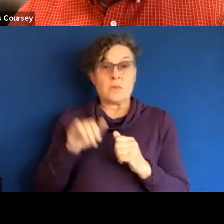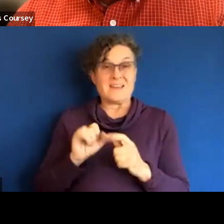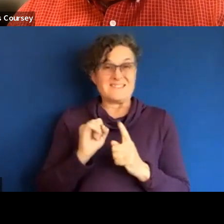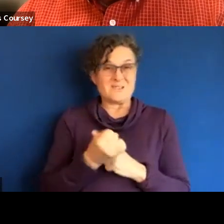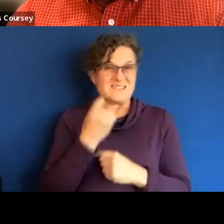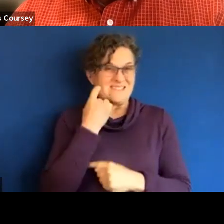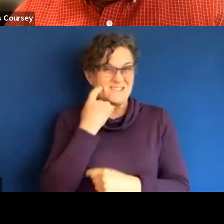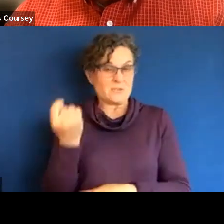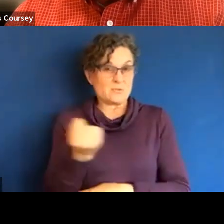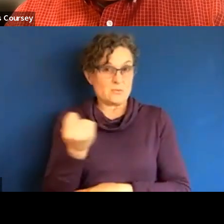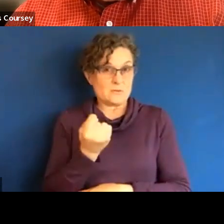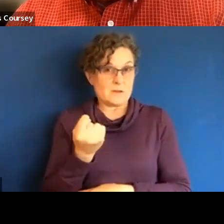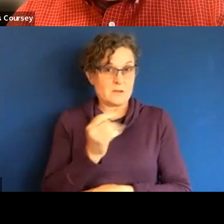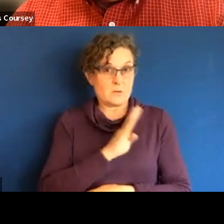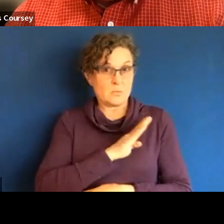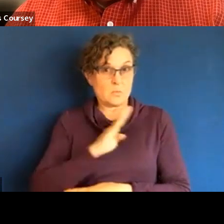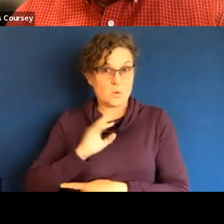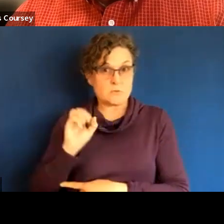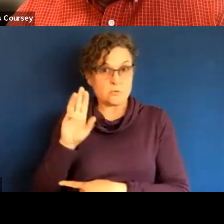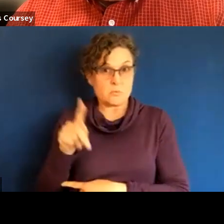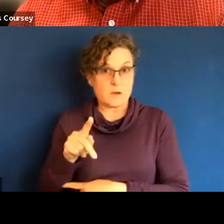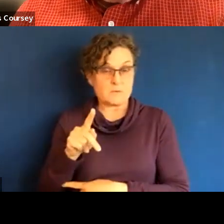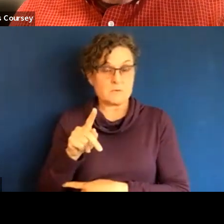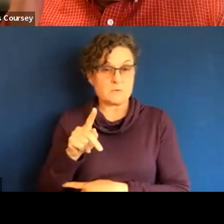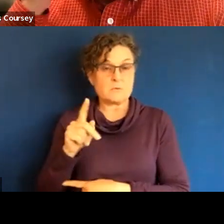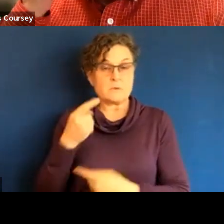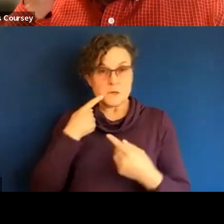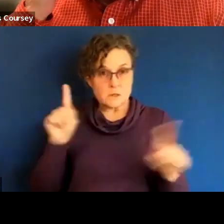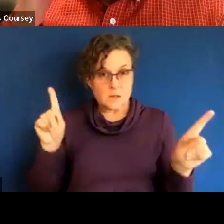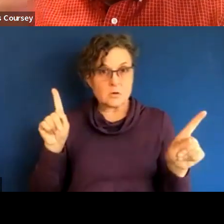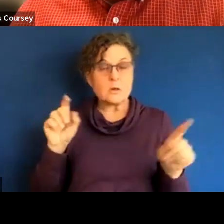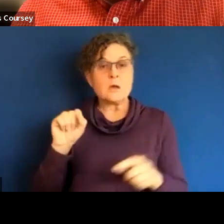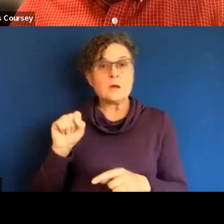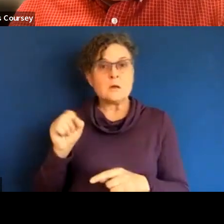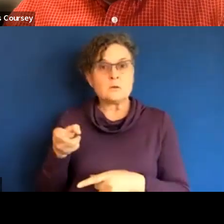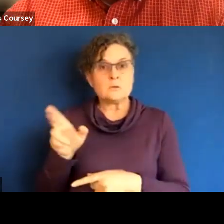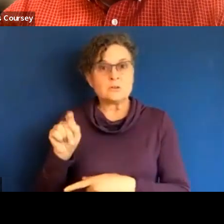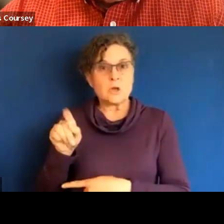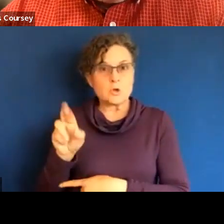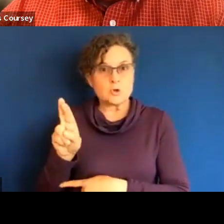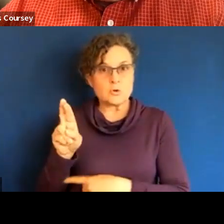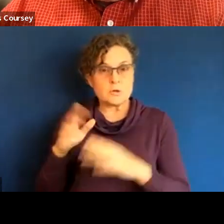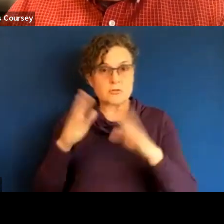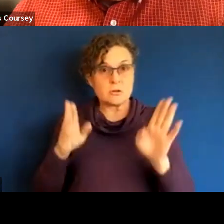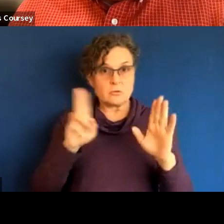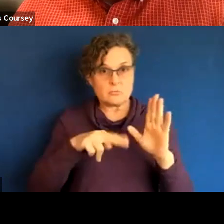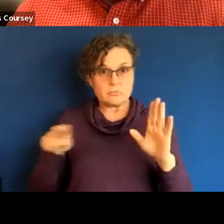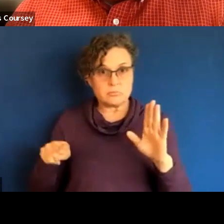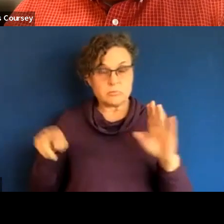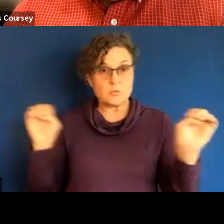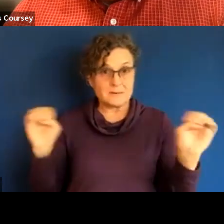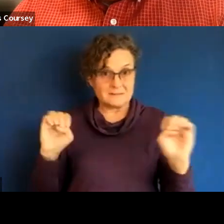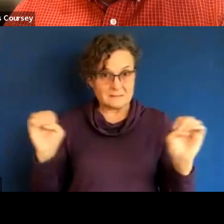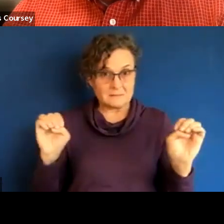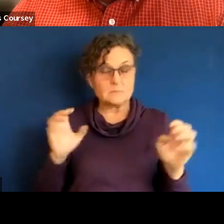Tuesday declared a shelter crisis. And we authorized the creation of up to 2 emergency housing